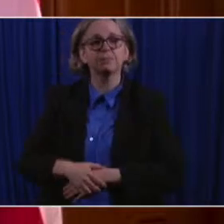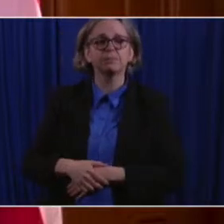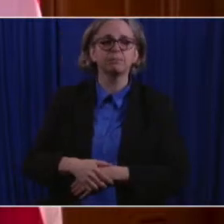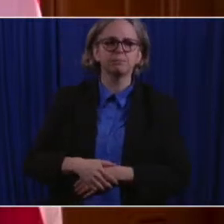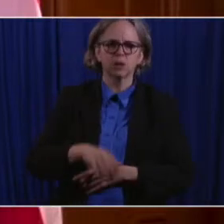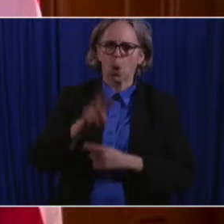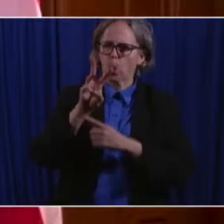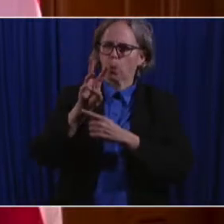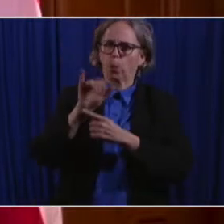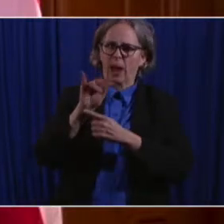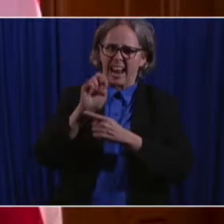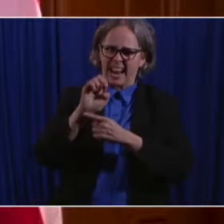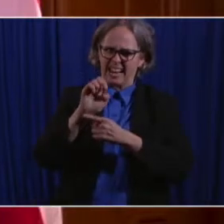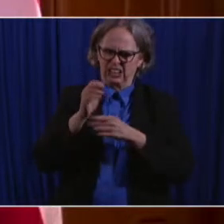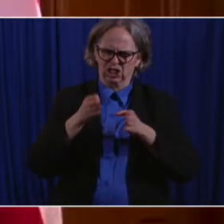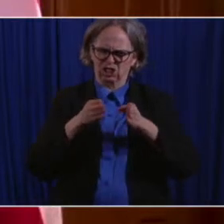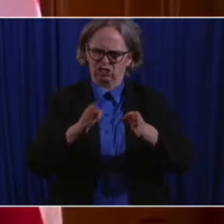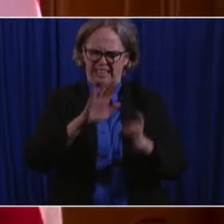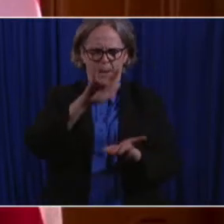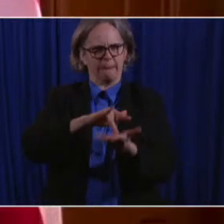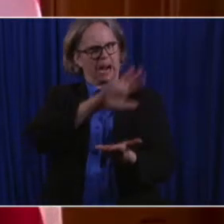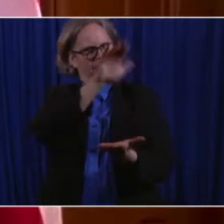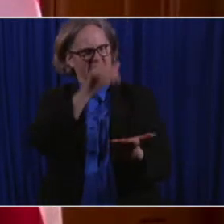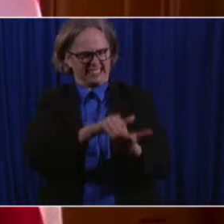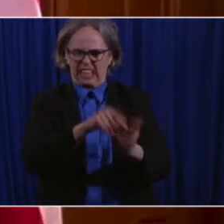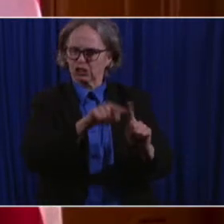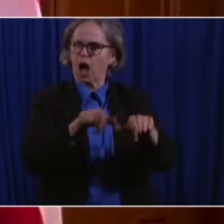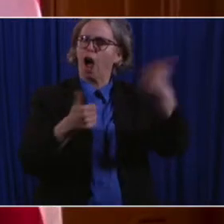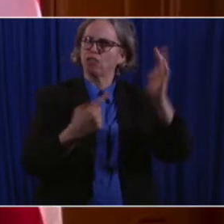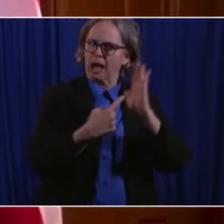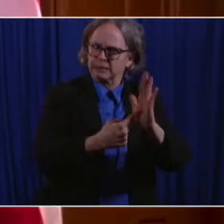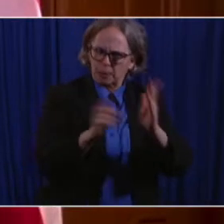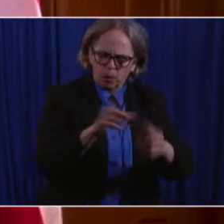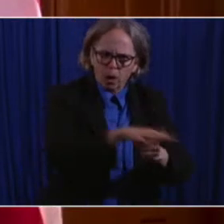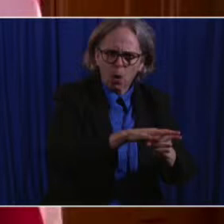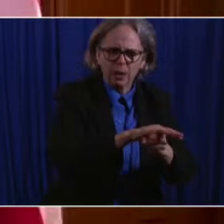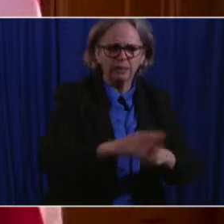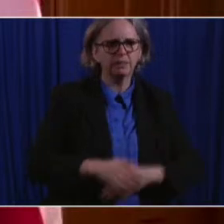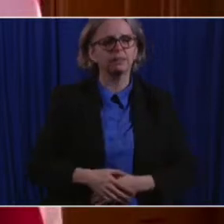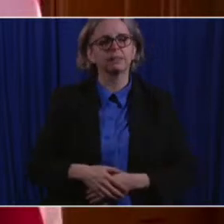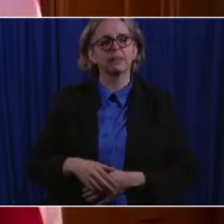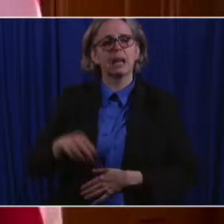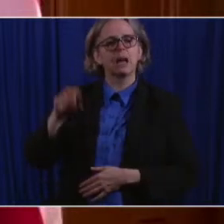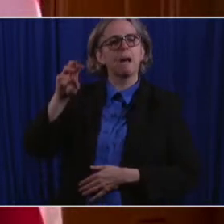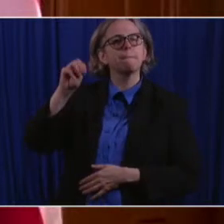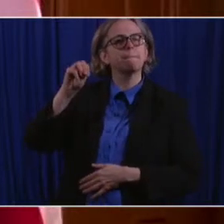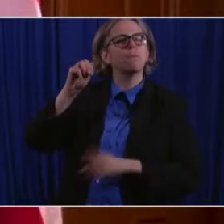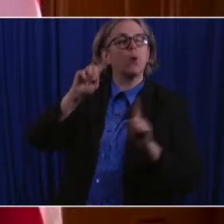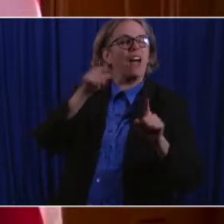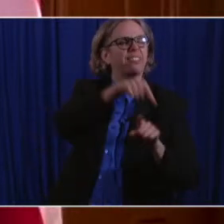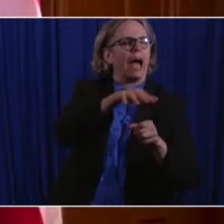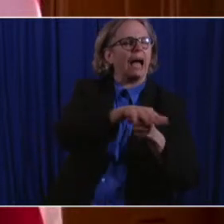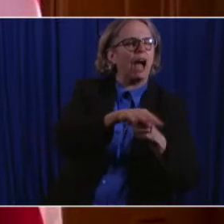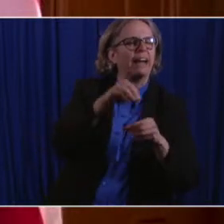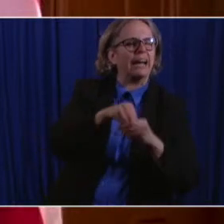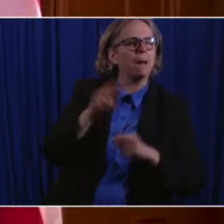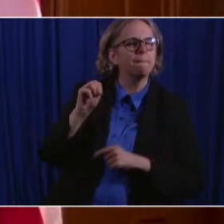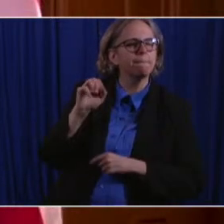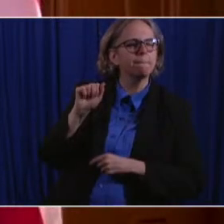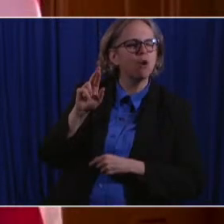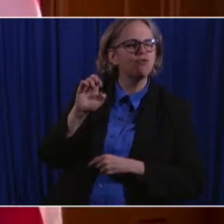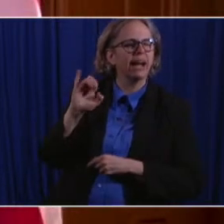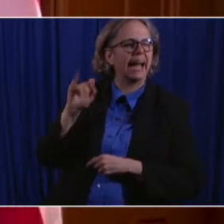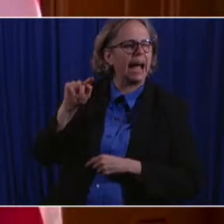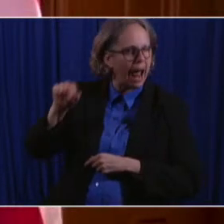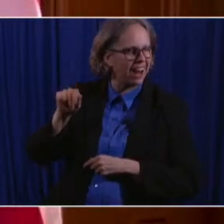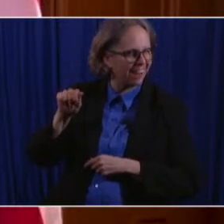Campus in Marietta will have 1,500 doses a week. Colony Square Mall in Muskingum County will have